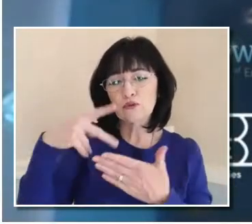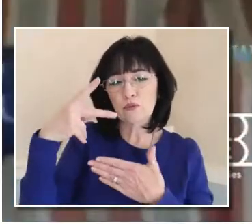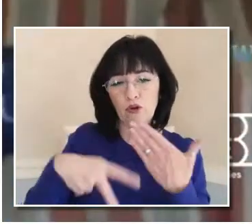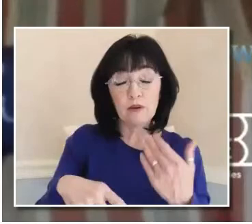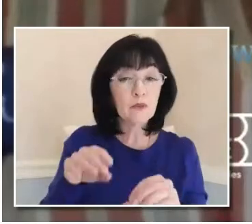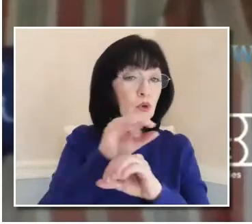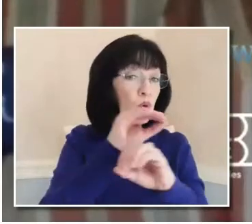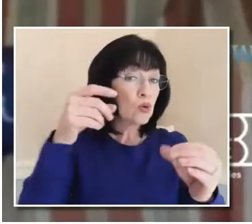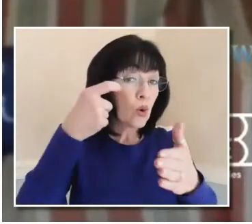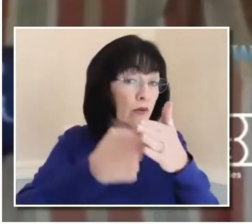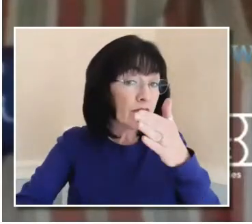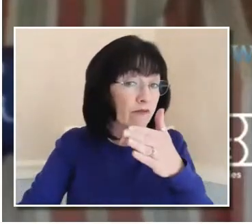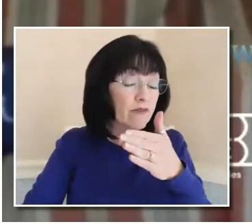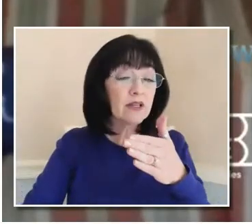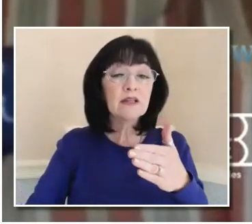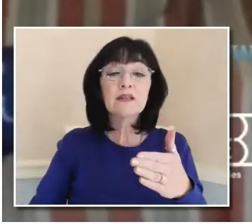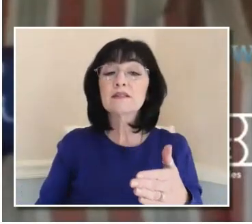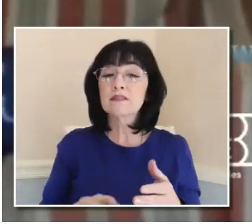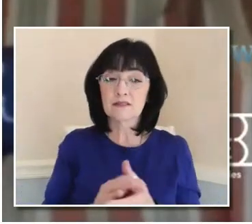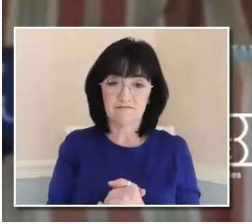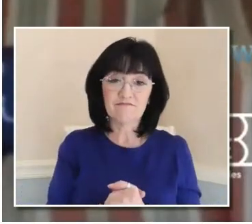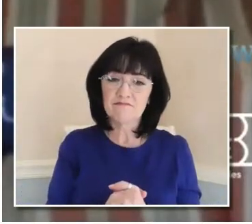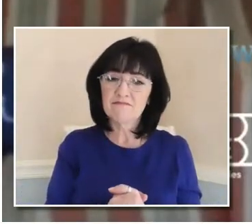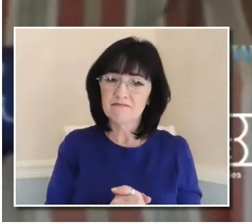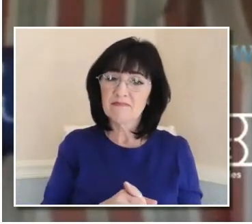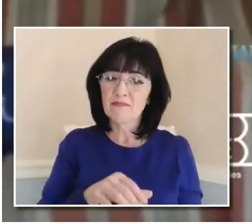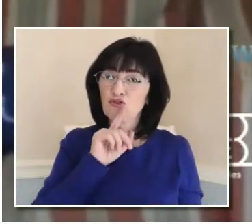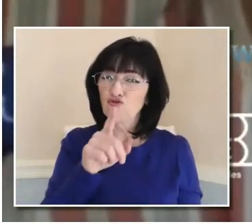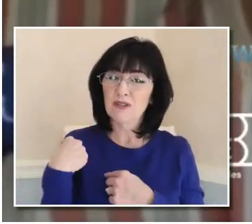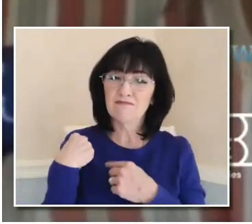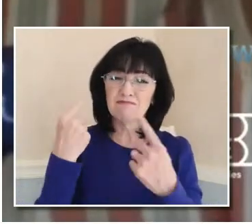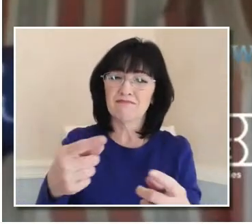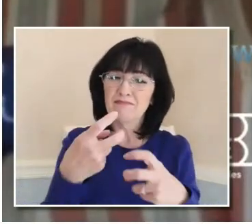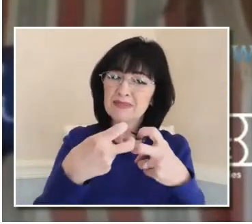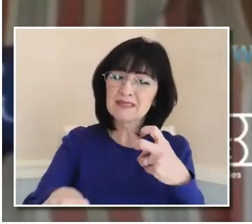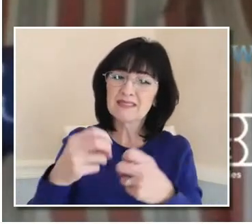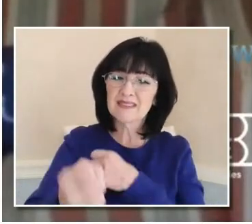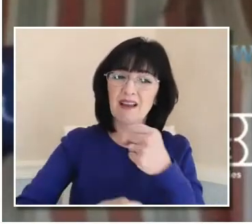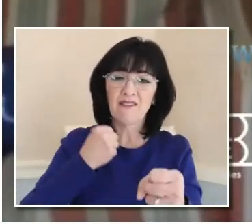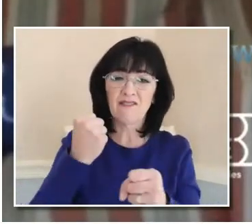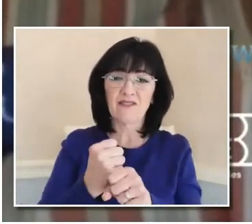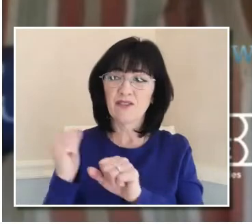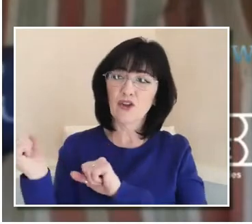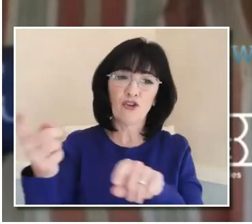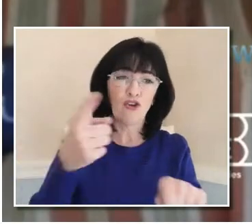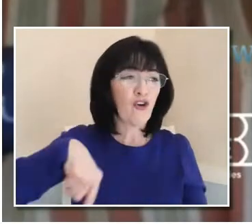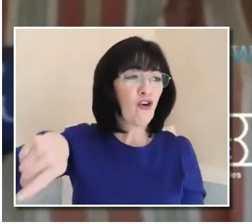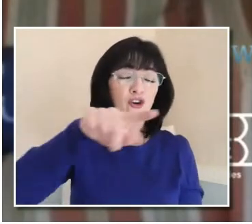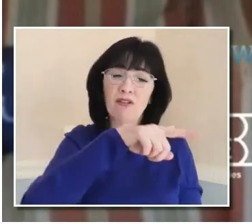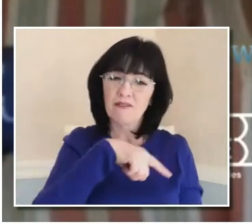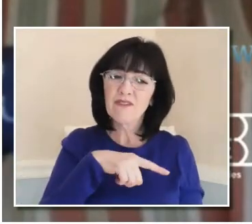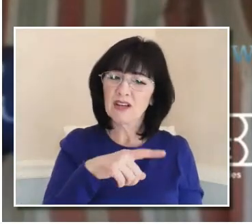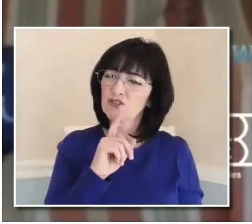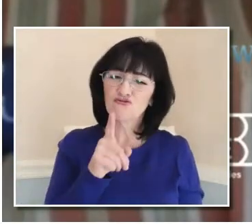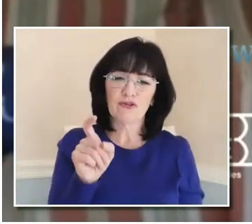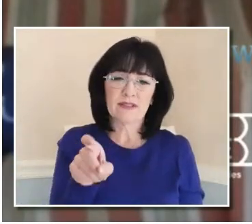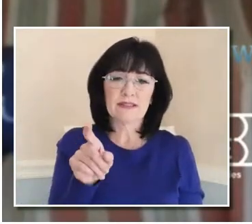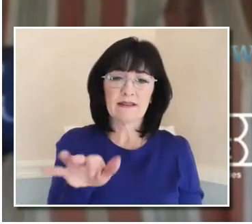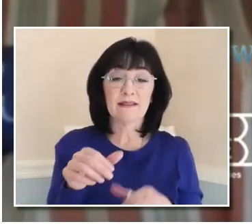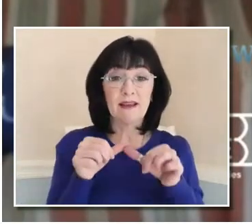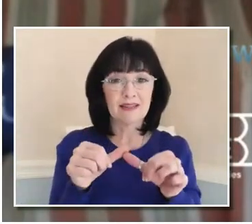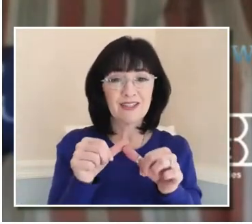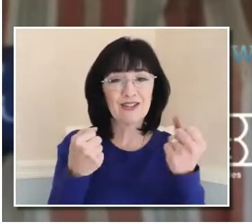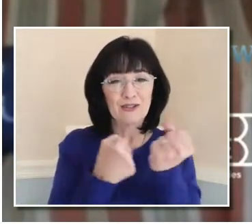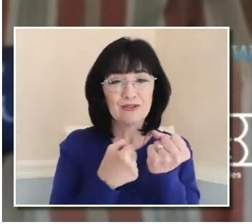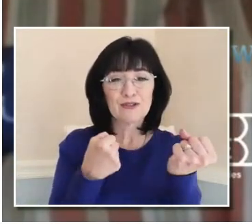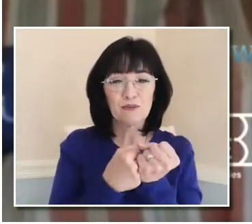no cost. It's been such a tough year for all of us. And I just think through the continued support of,